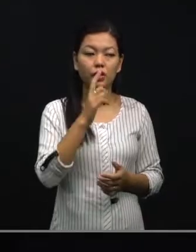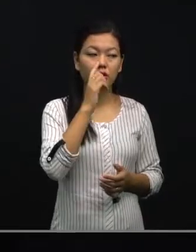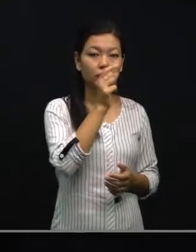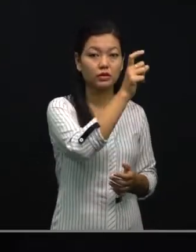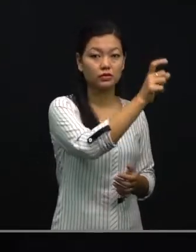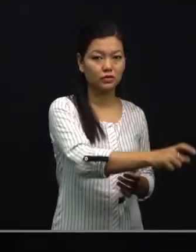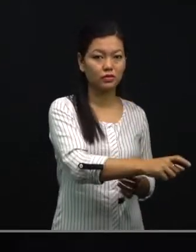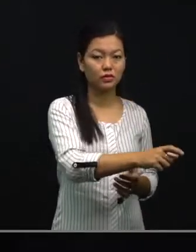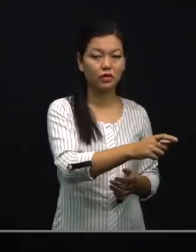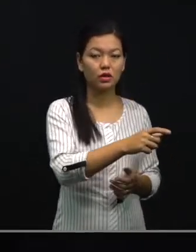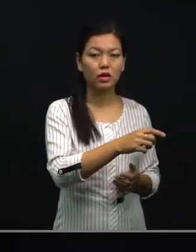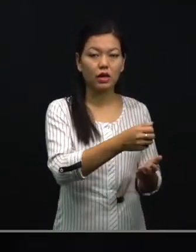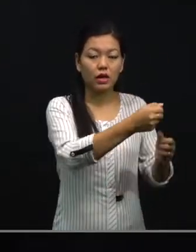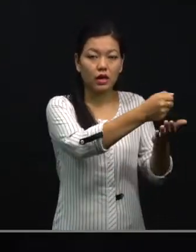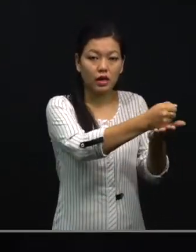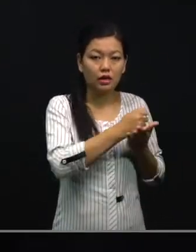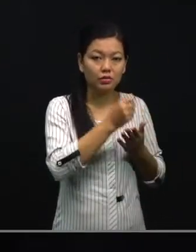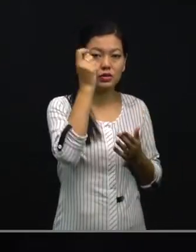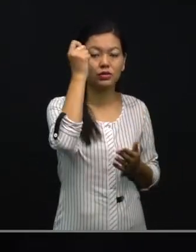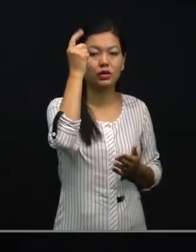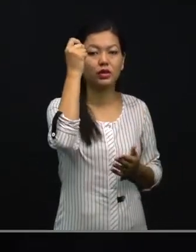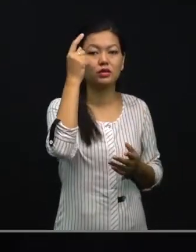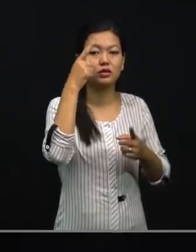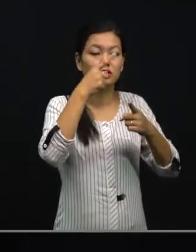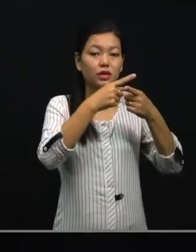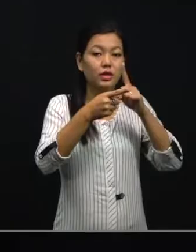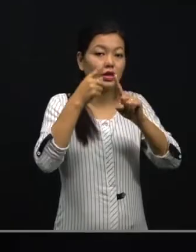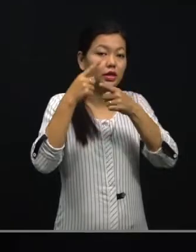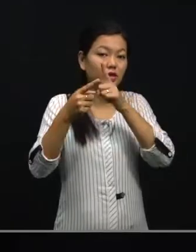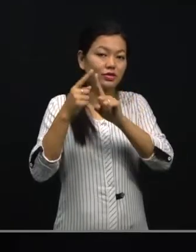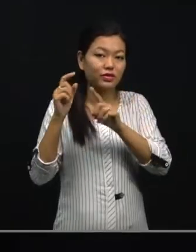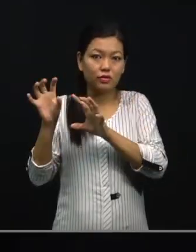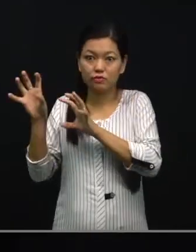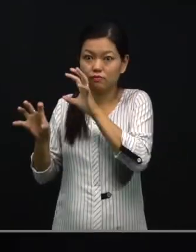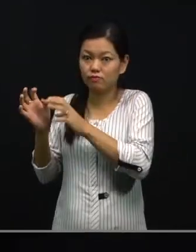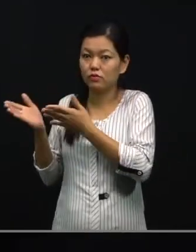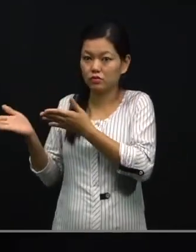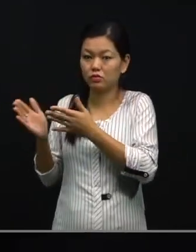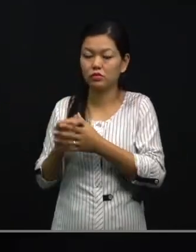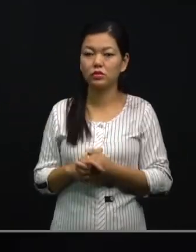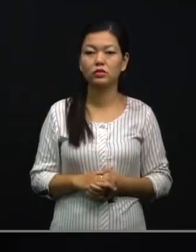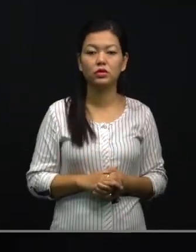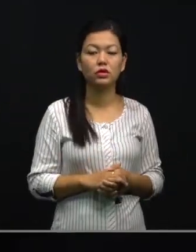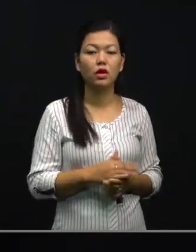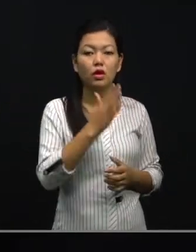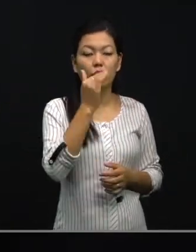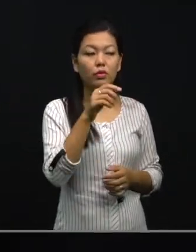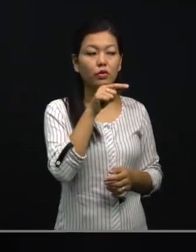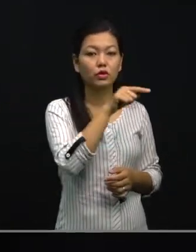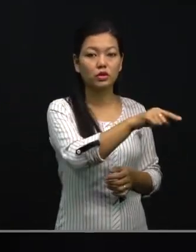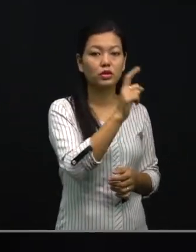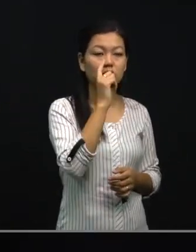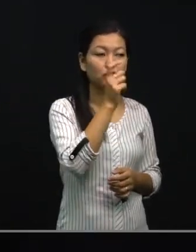the history of the ghost, that is Sir Simon Canterville. We learned that through her that he